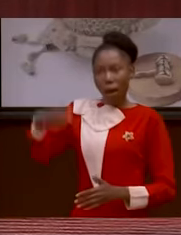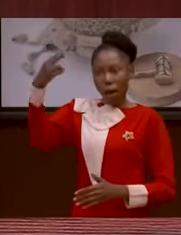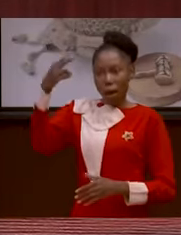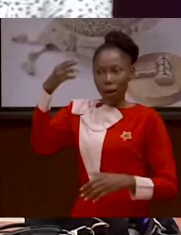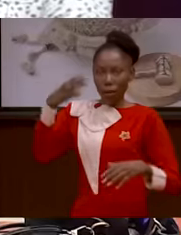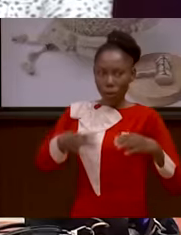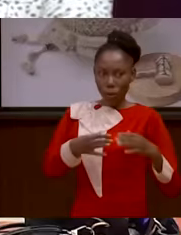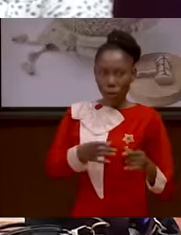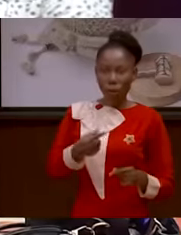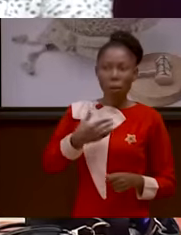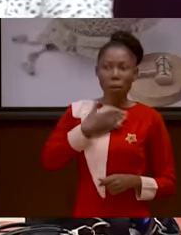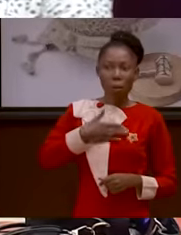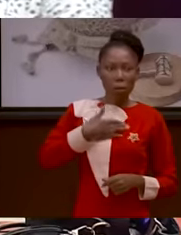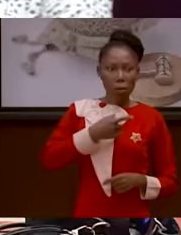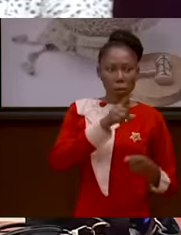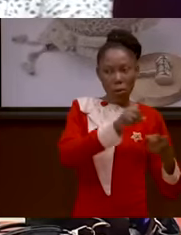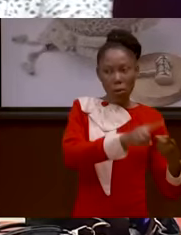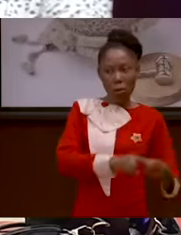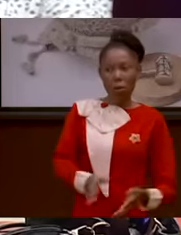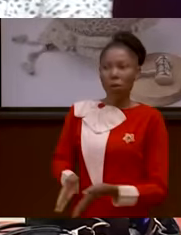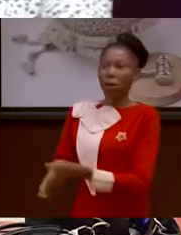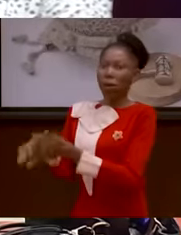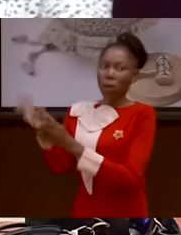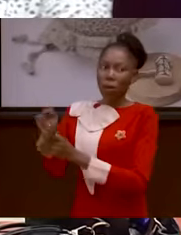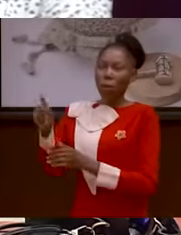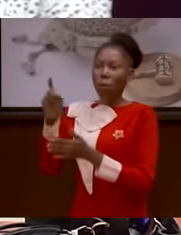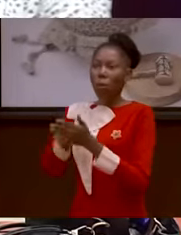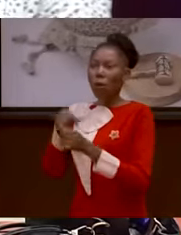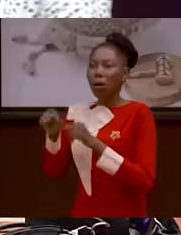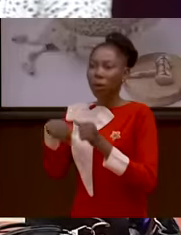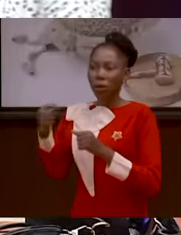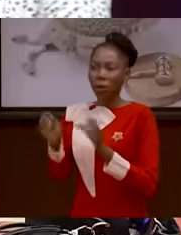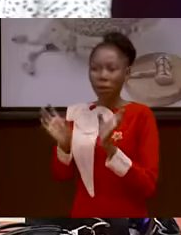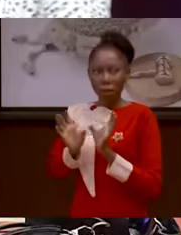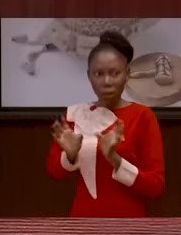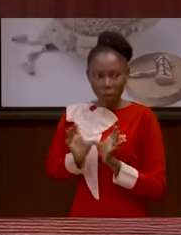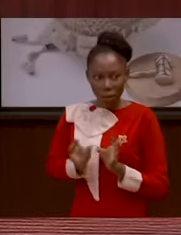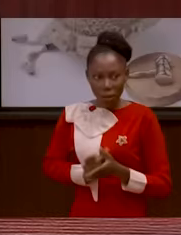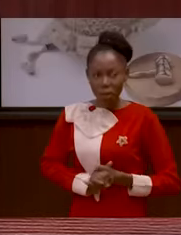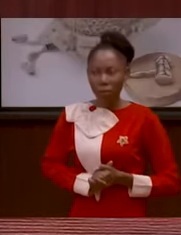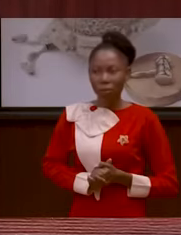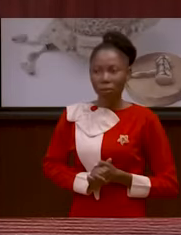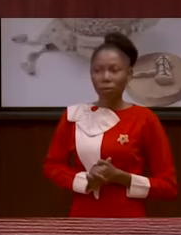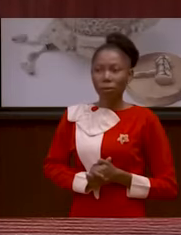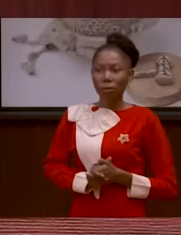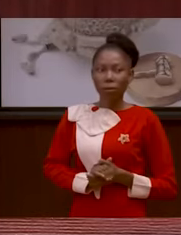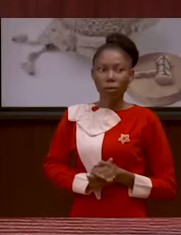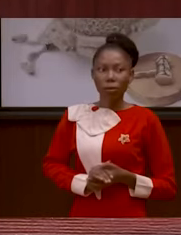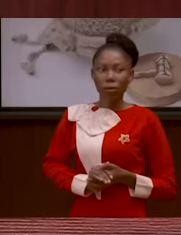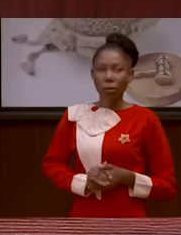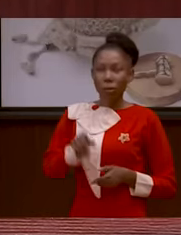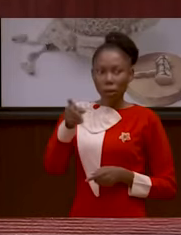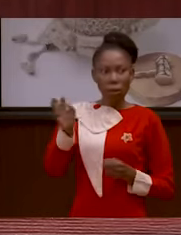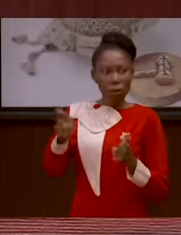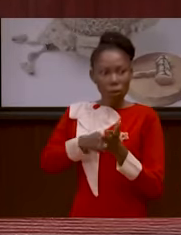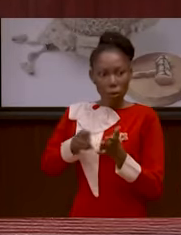help me to ask him about the certificate that is with him. For what? Do you know where you got married? Yes.